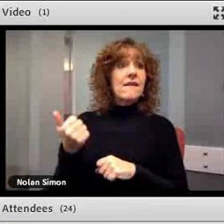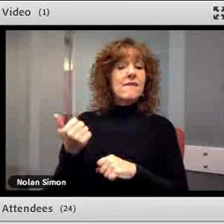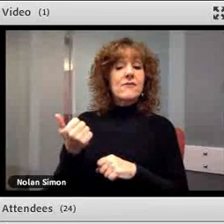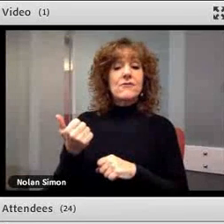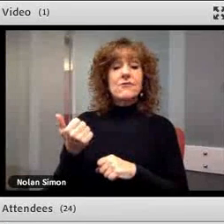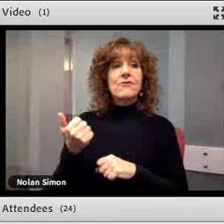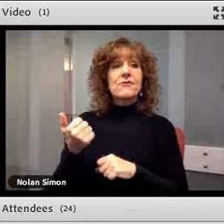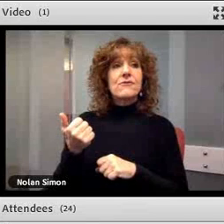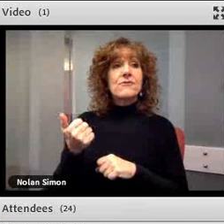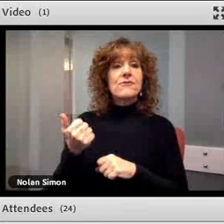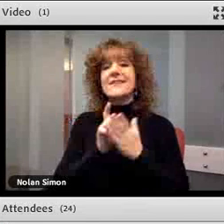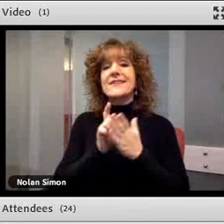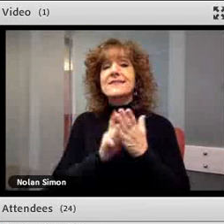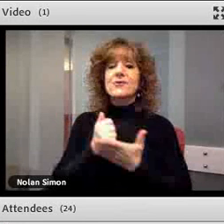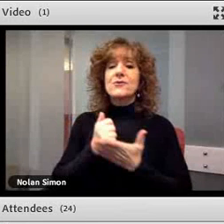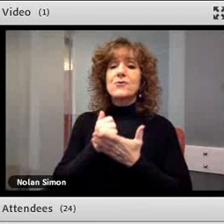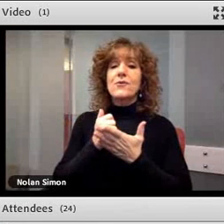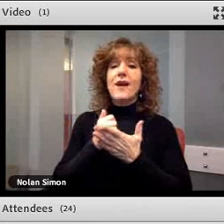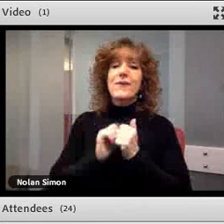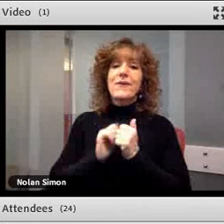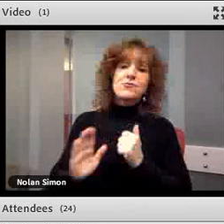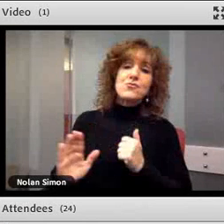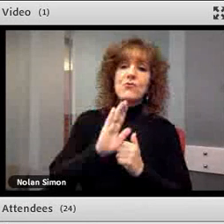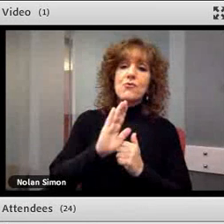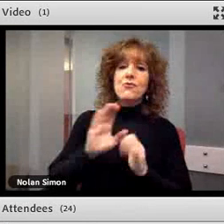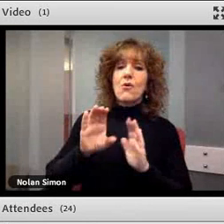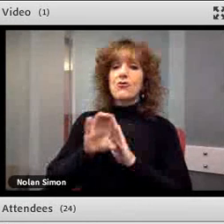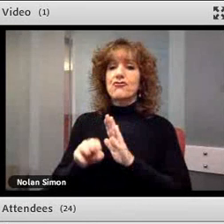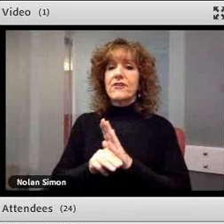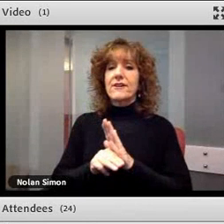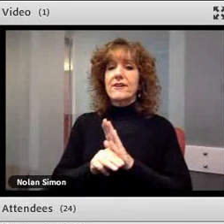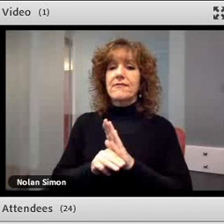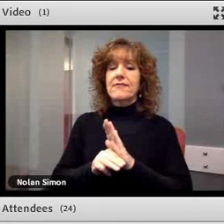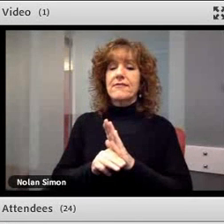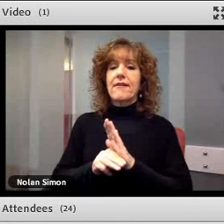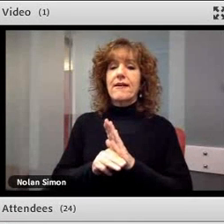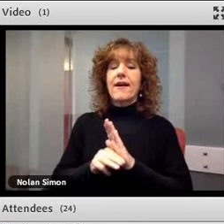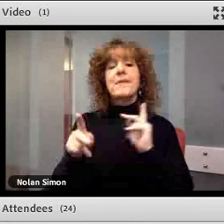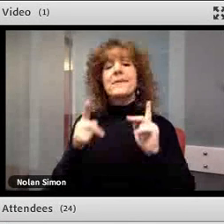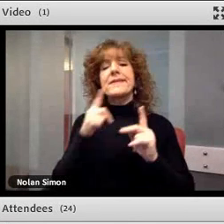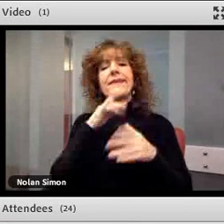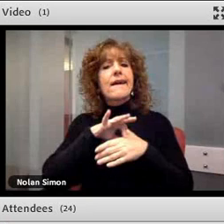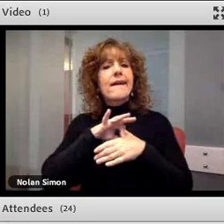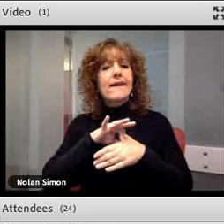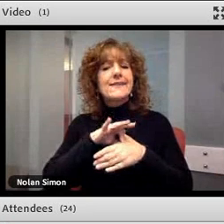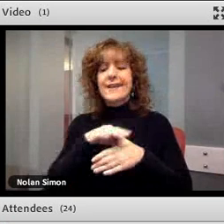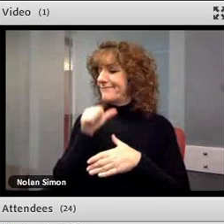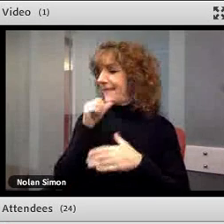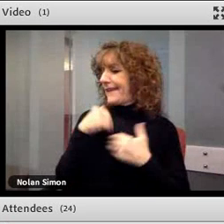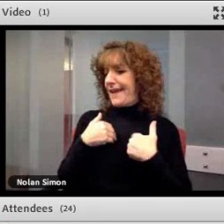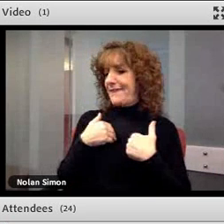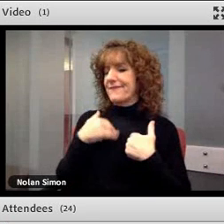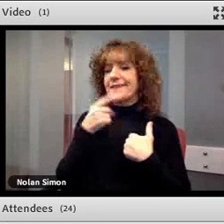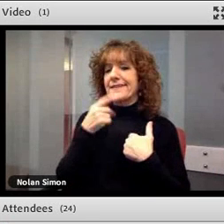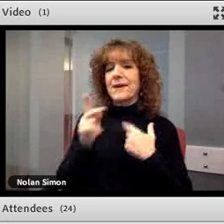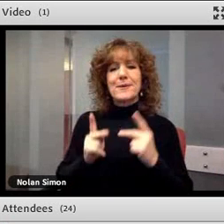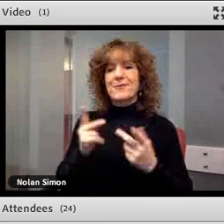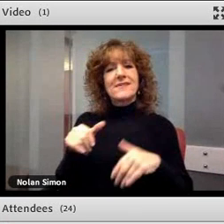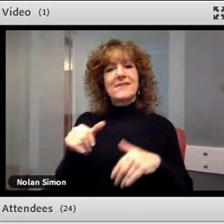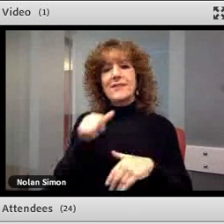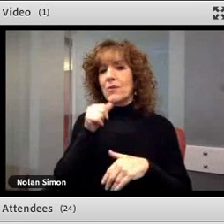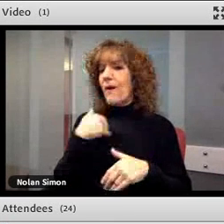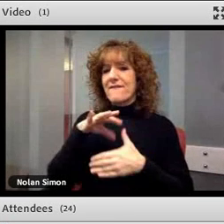is designed to help you with your own curriculum. So people say, well, what is your content? We don't have content. That's what I tell people.